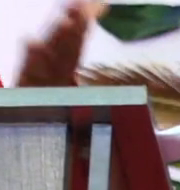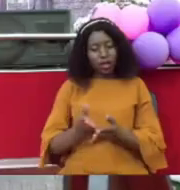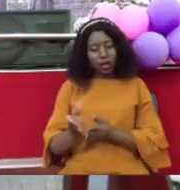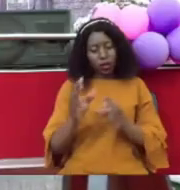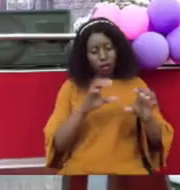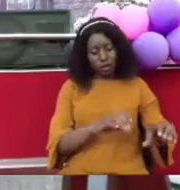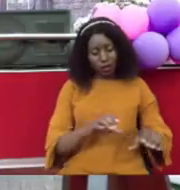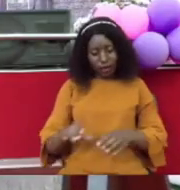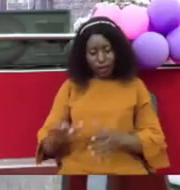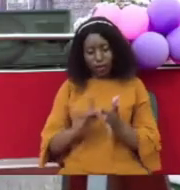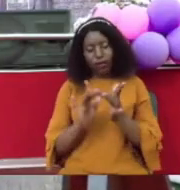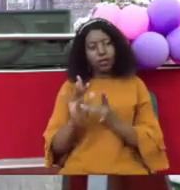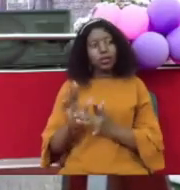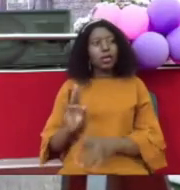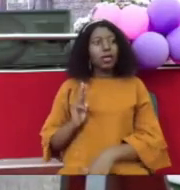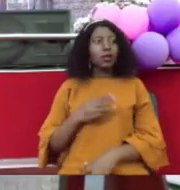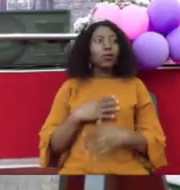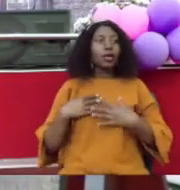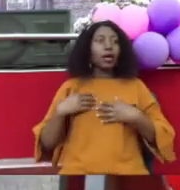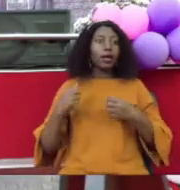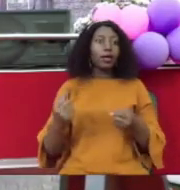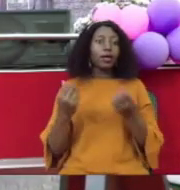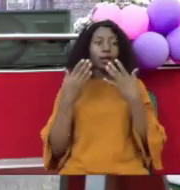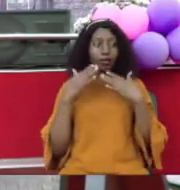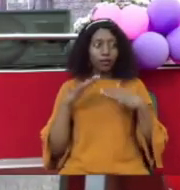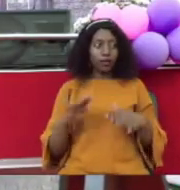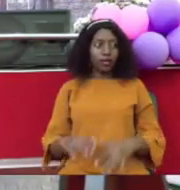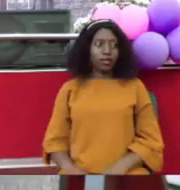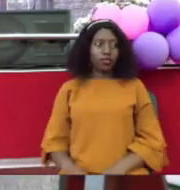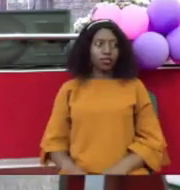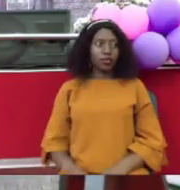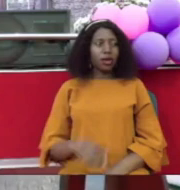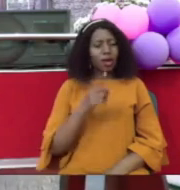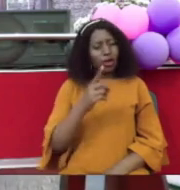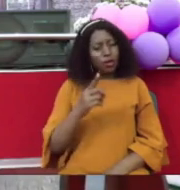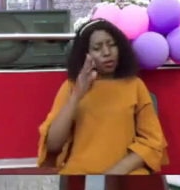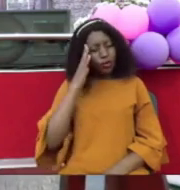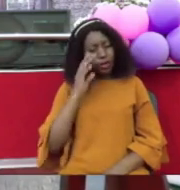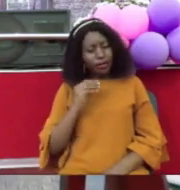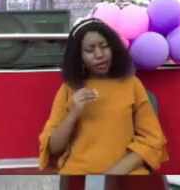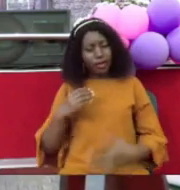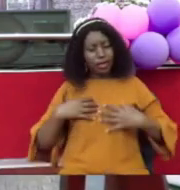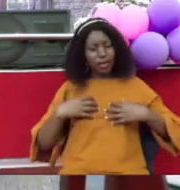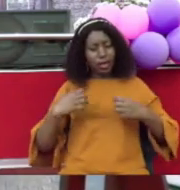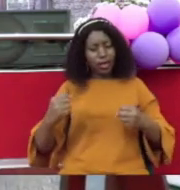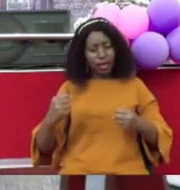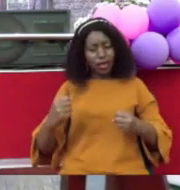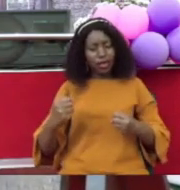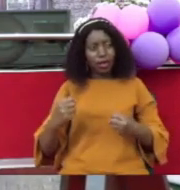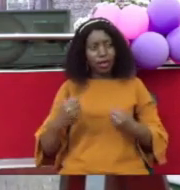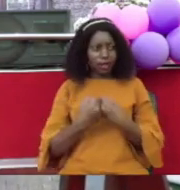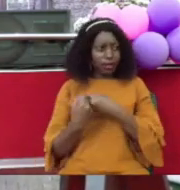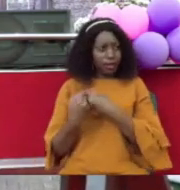Jesus we were healed. Kwa kupitia mijeledi yake tukapona. Are you facing healing challenges? Je, uko na changamoto za